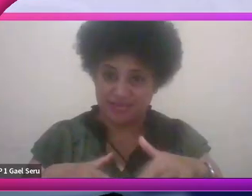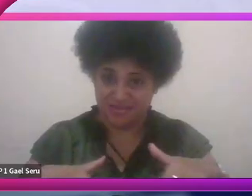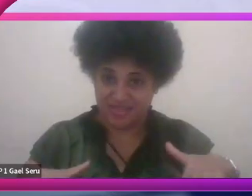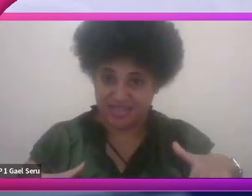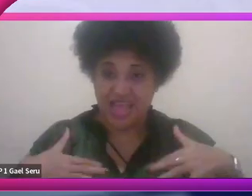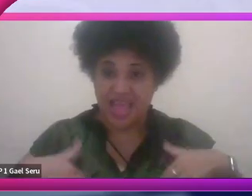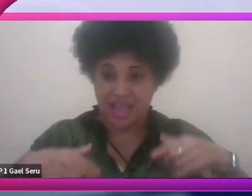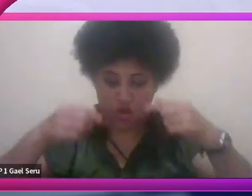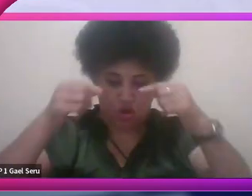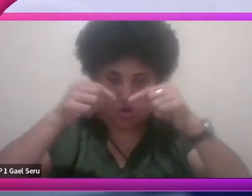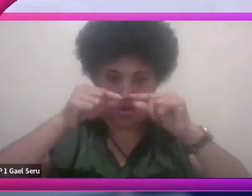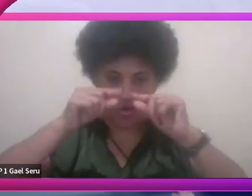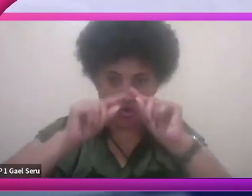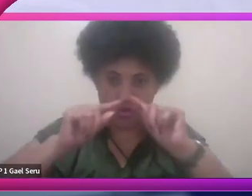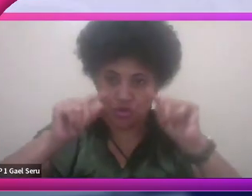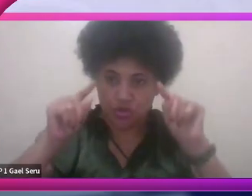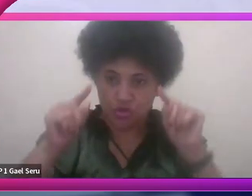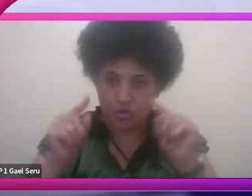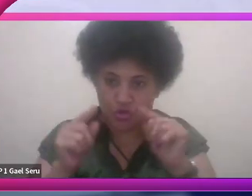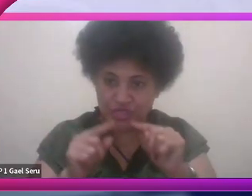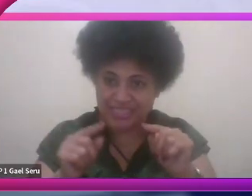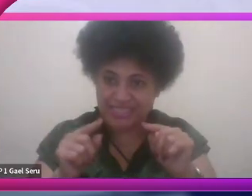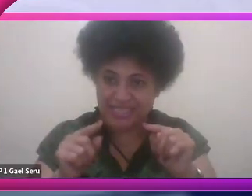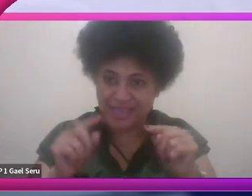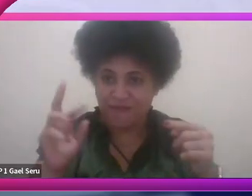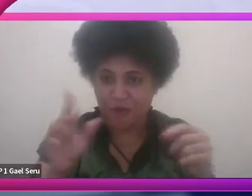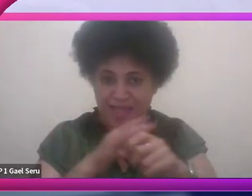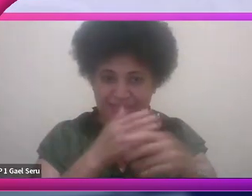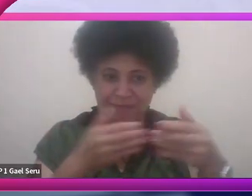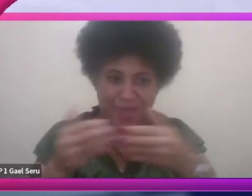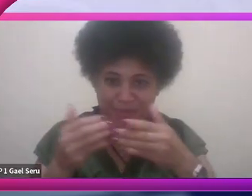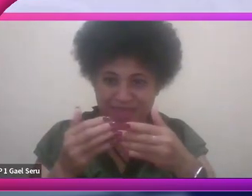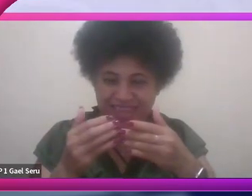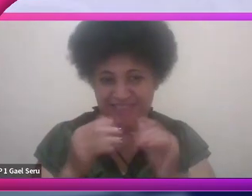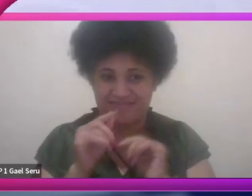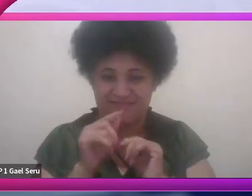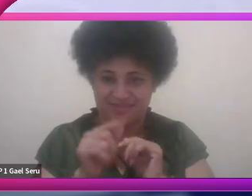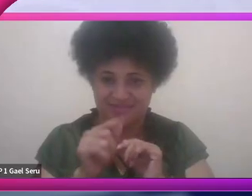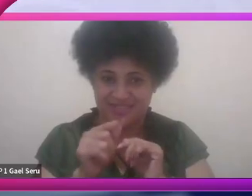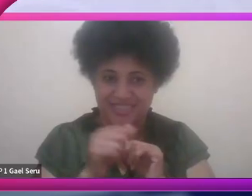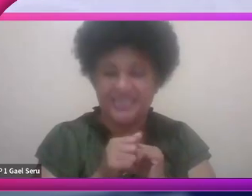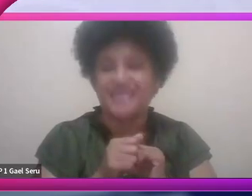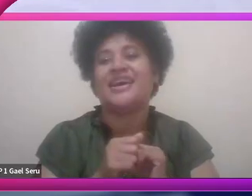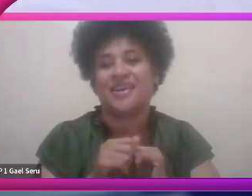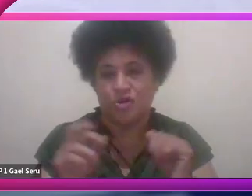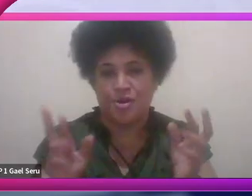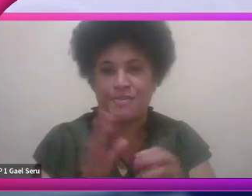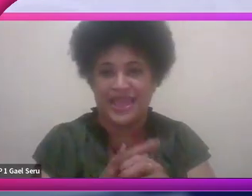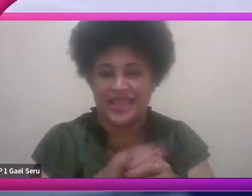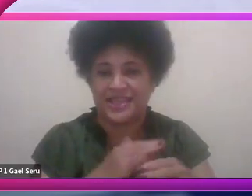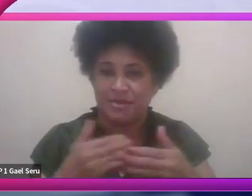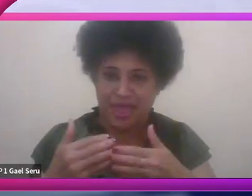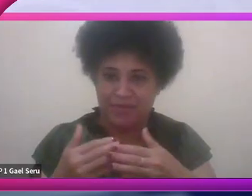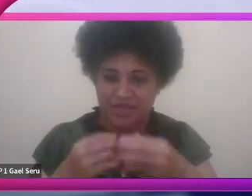your uterus as well. So all part of your body include your reproductive health organ, such as uterus, the breast.